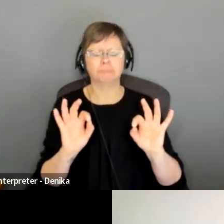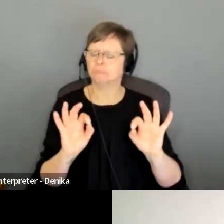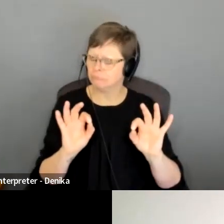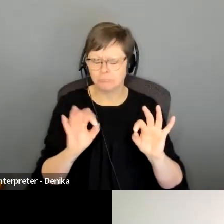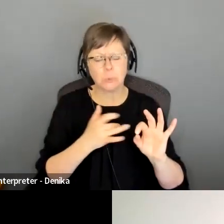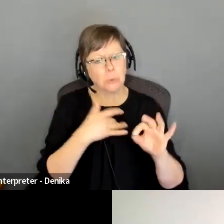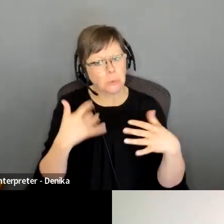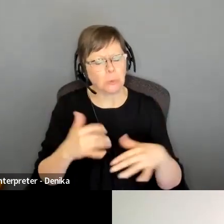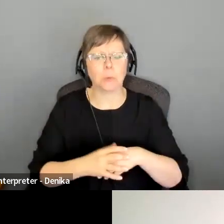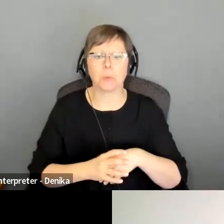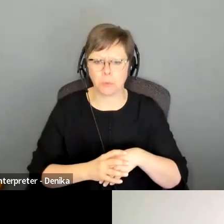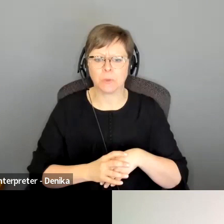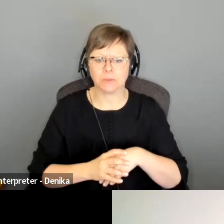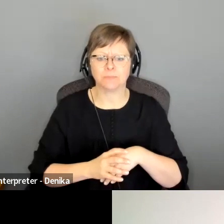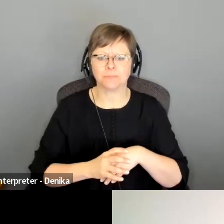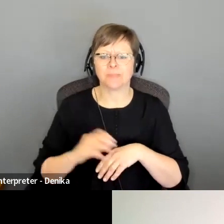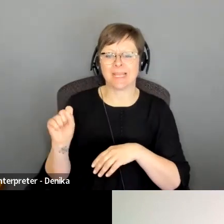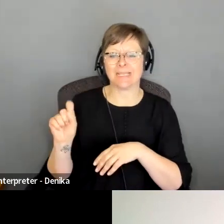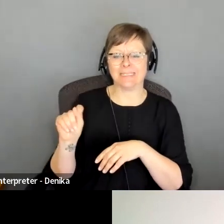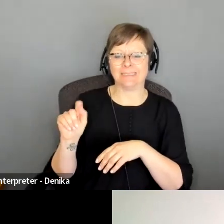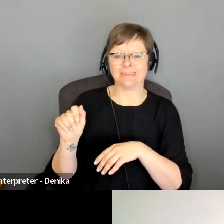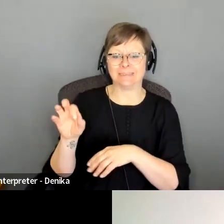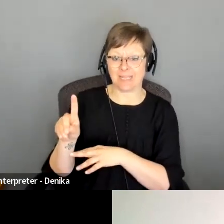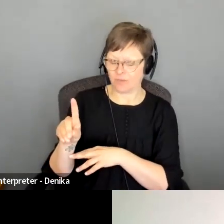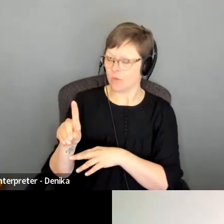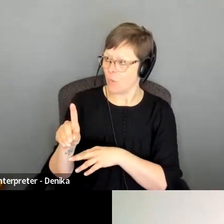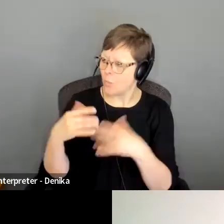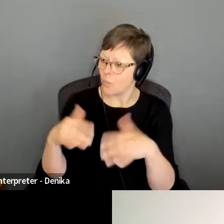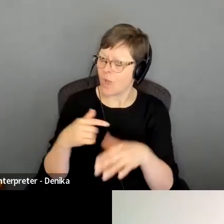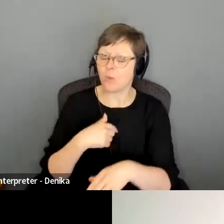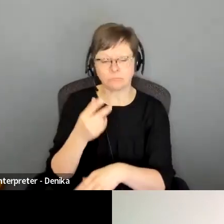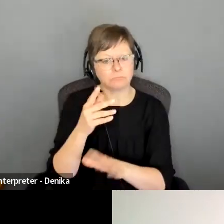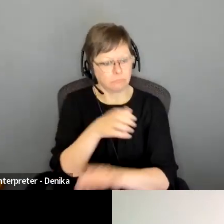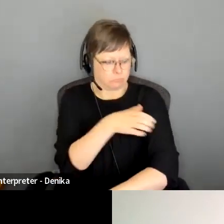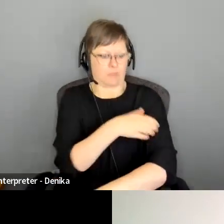Yeah. Yeah. It's powerful, again, to see other folks' desires